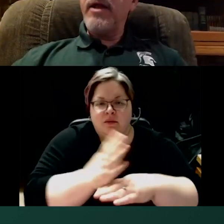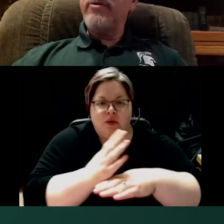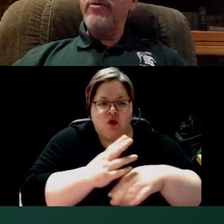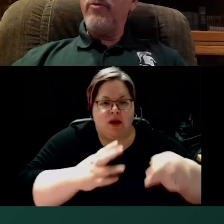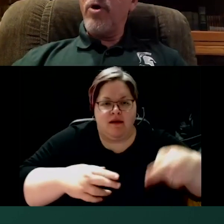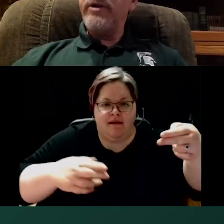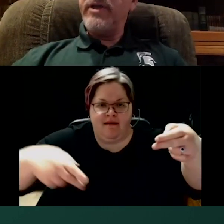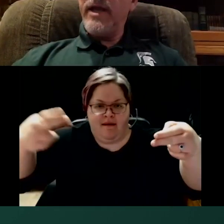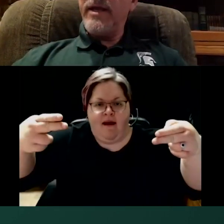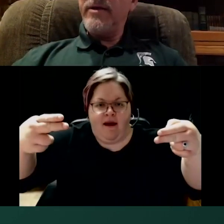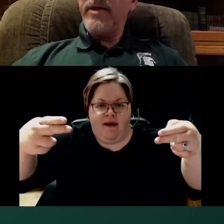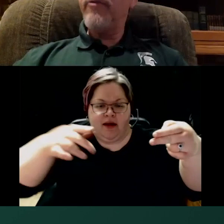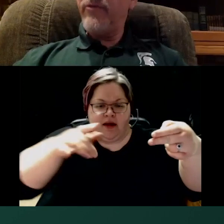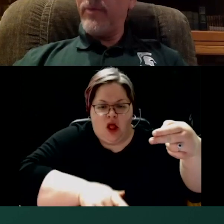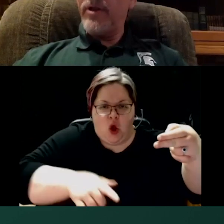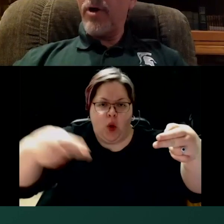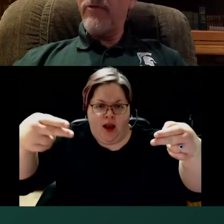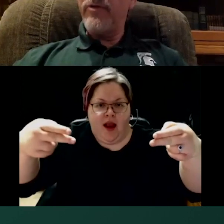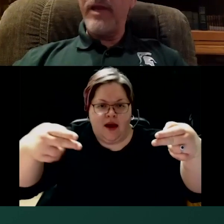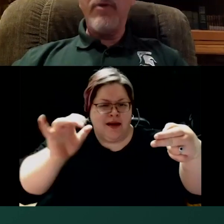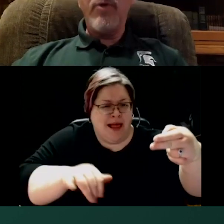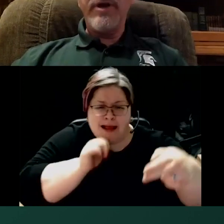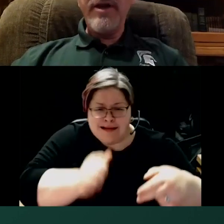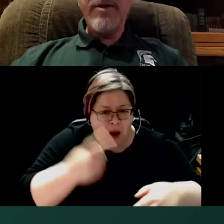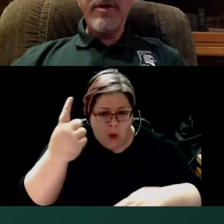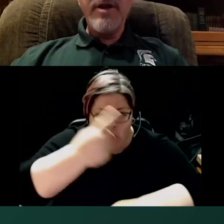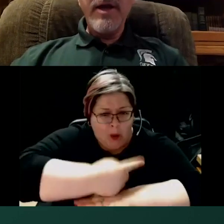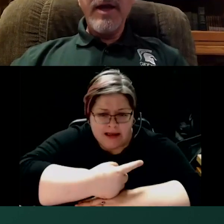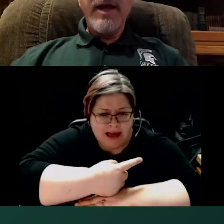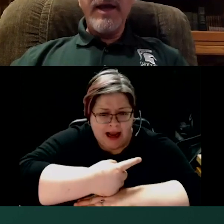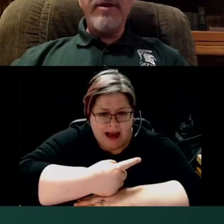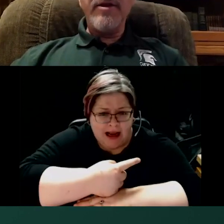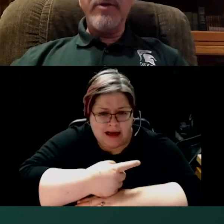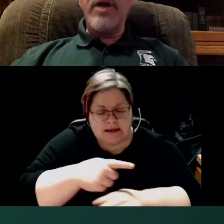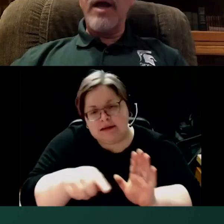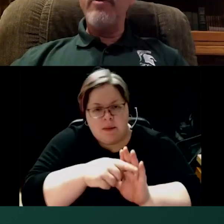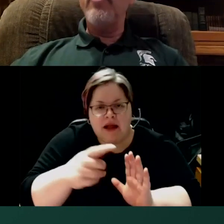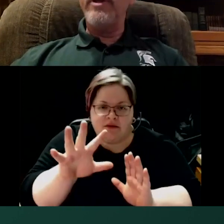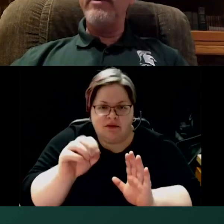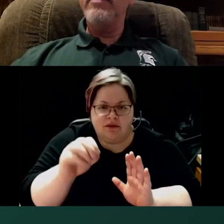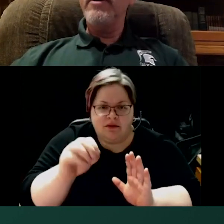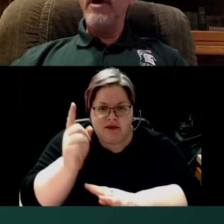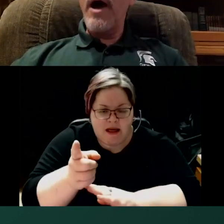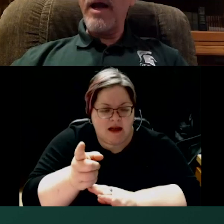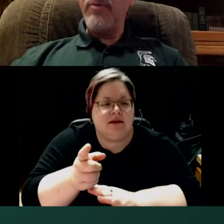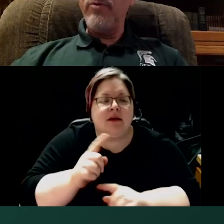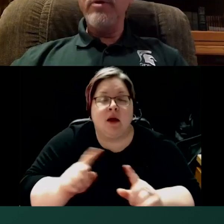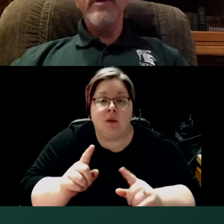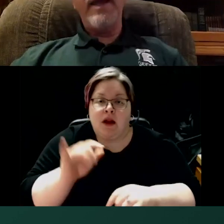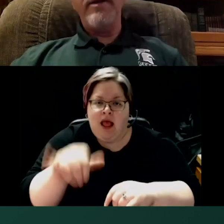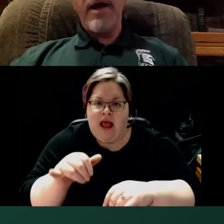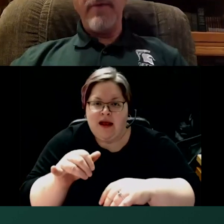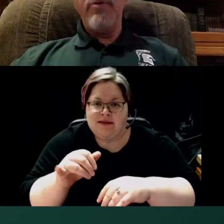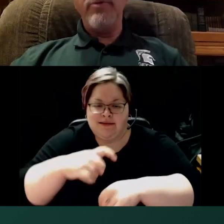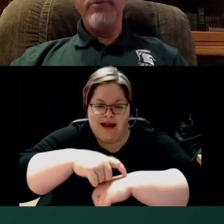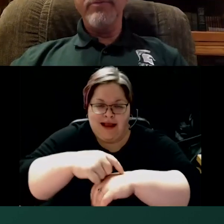that's not one day, that's 50 minutes off of a day, but what it is it is the time between high moon